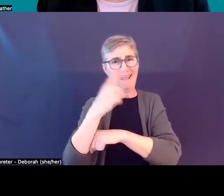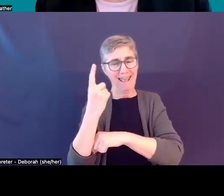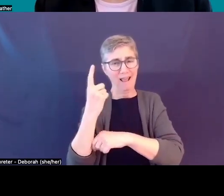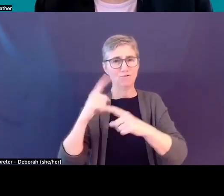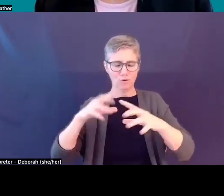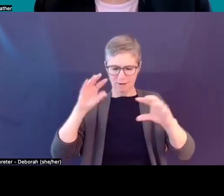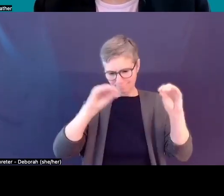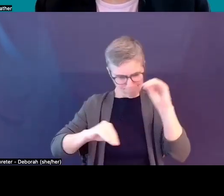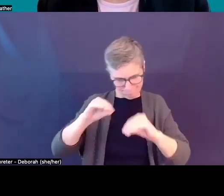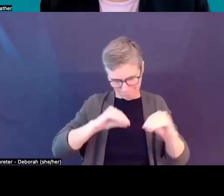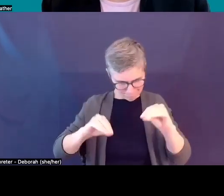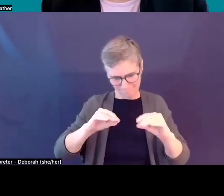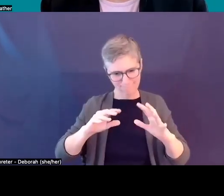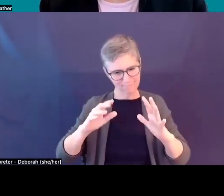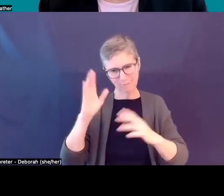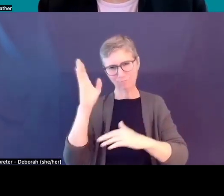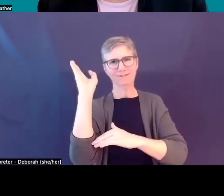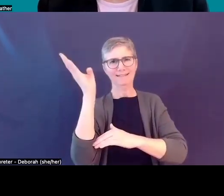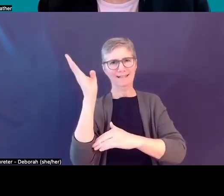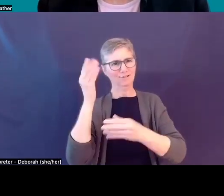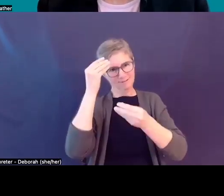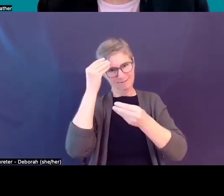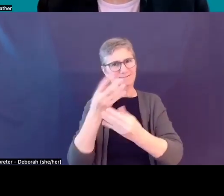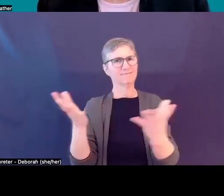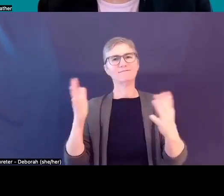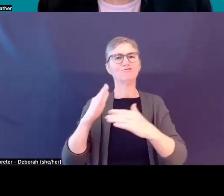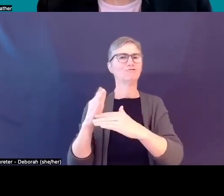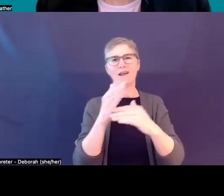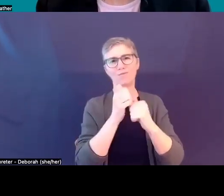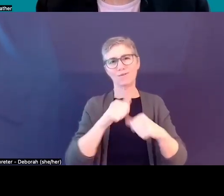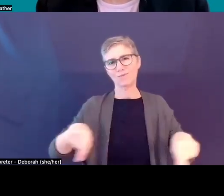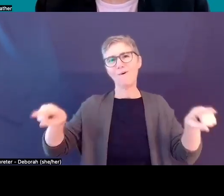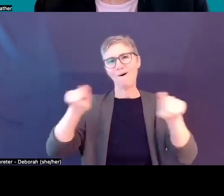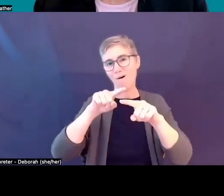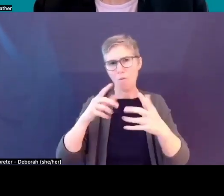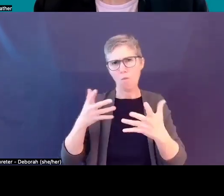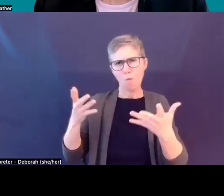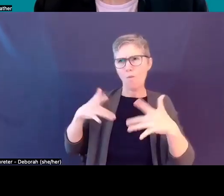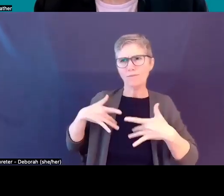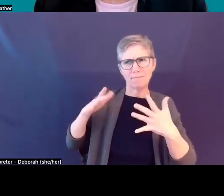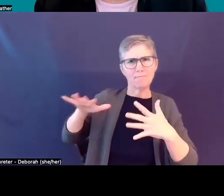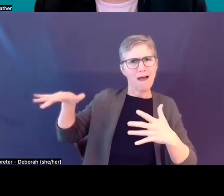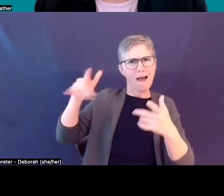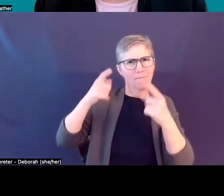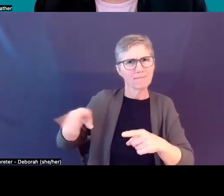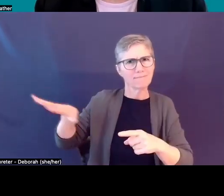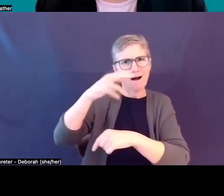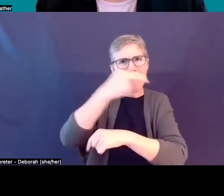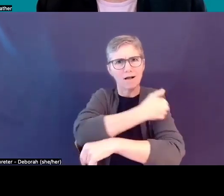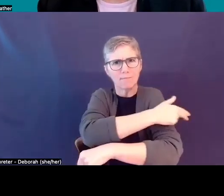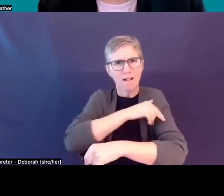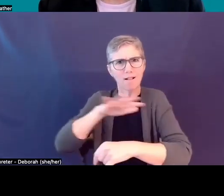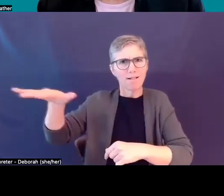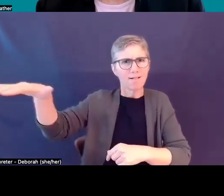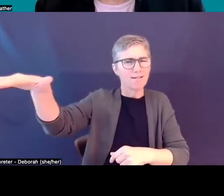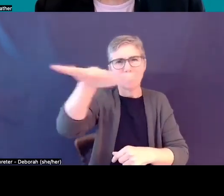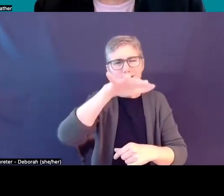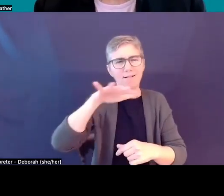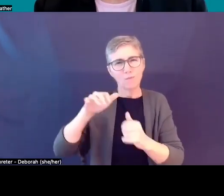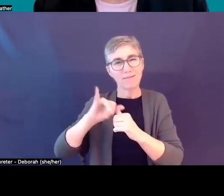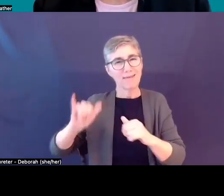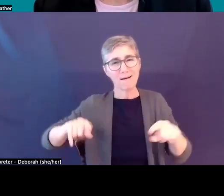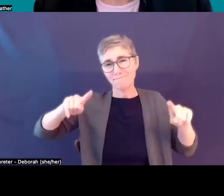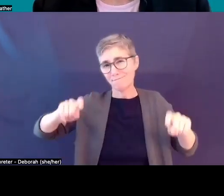really tell us what was happening at the hospitals with the pilot. It is now